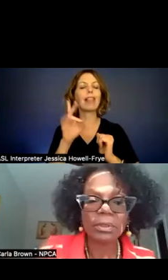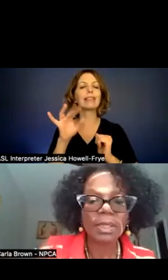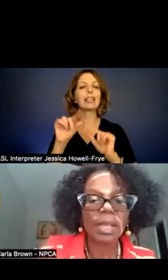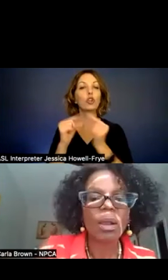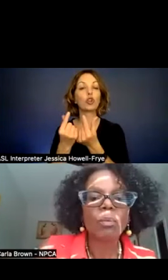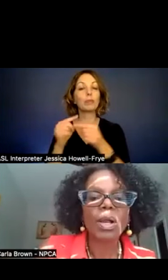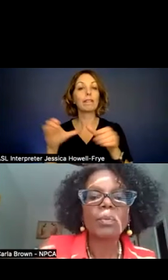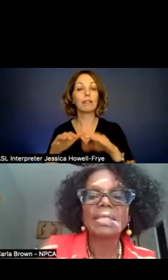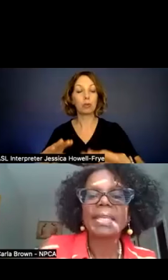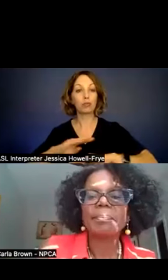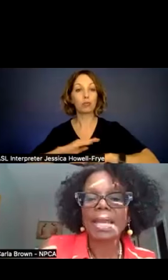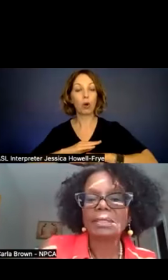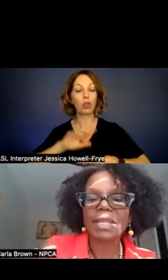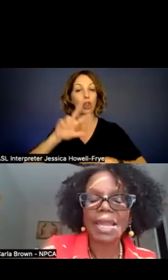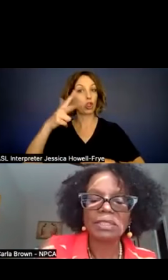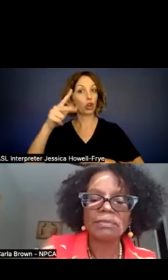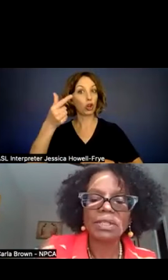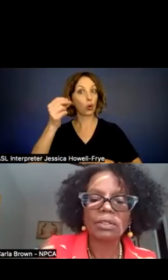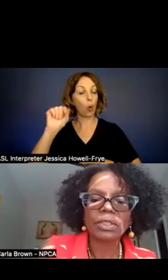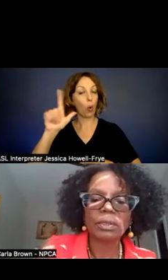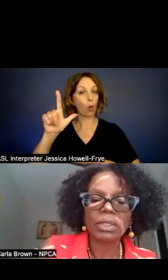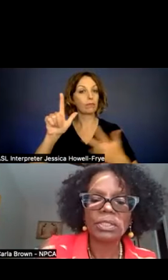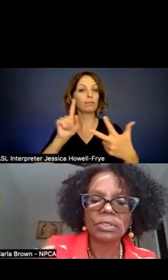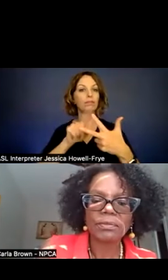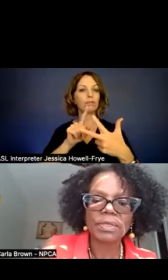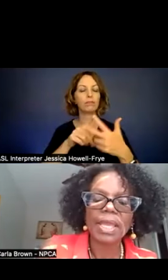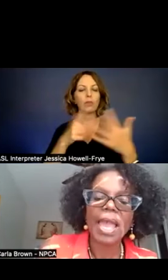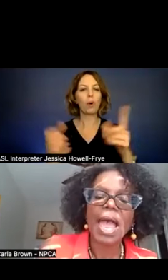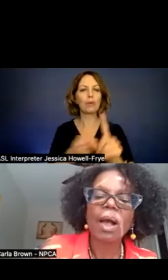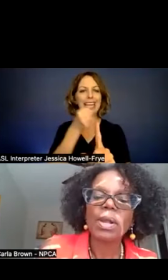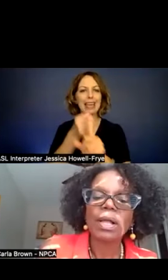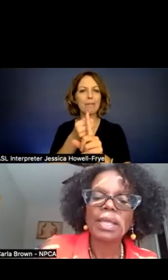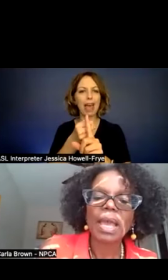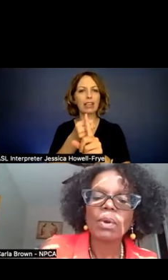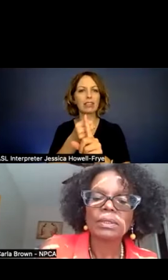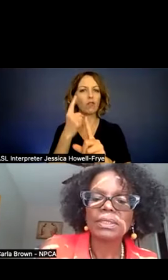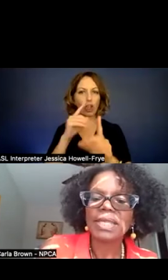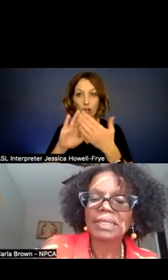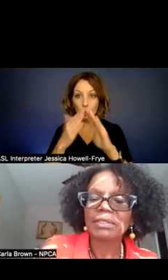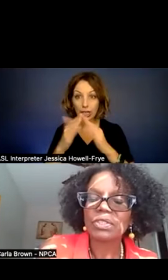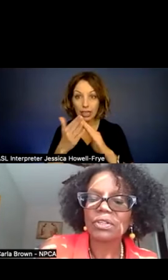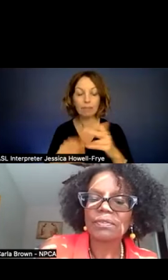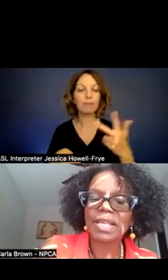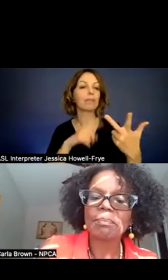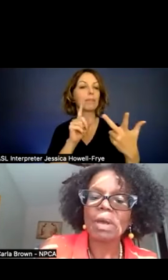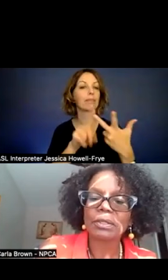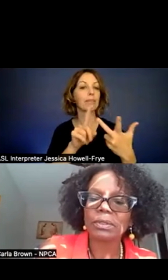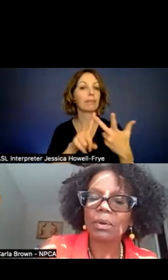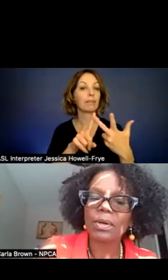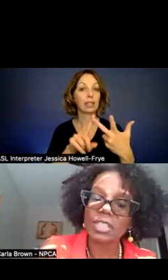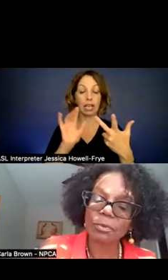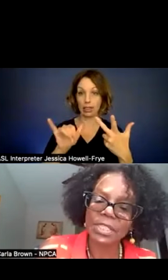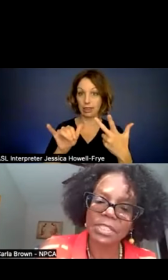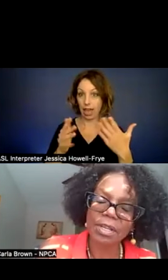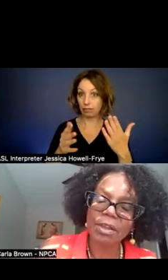goal? What was the impact of the activity on the community served? How well does the activity serve as a model